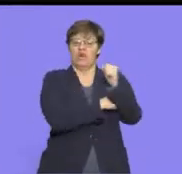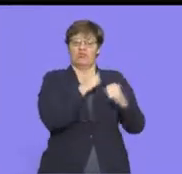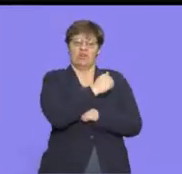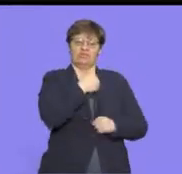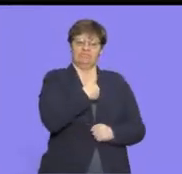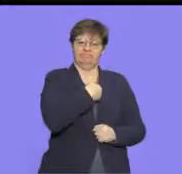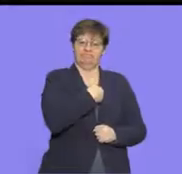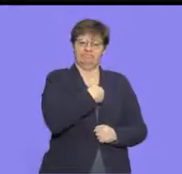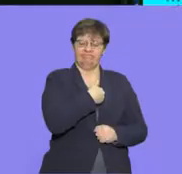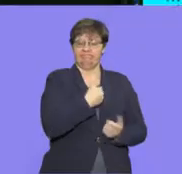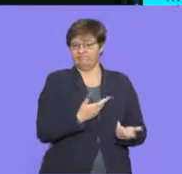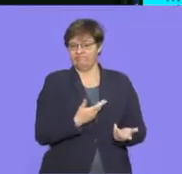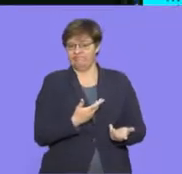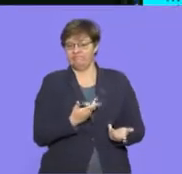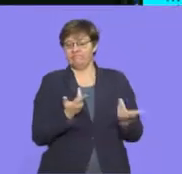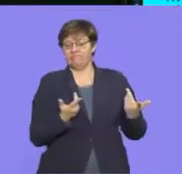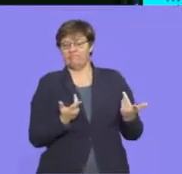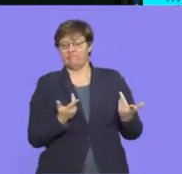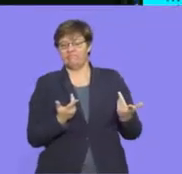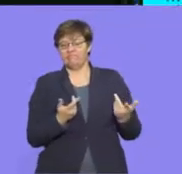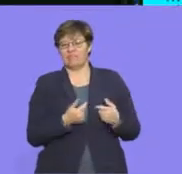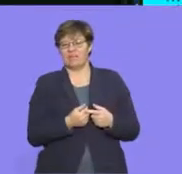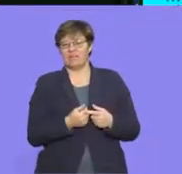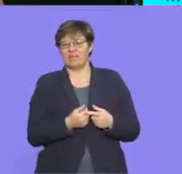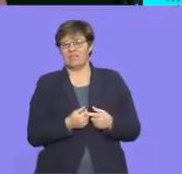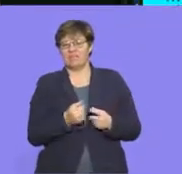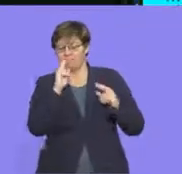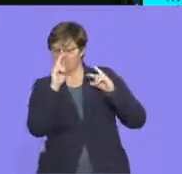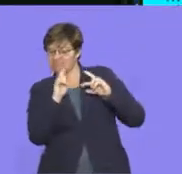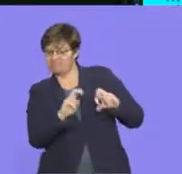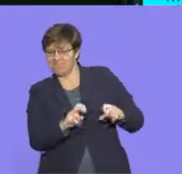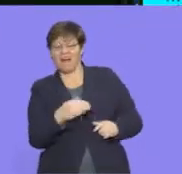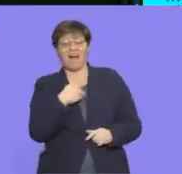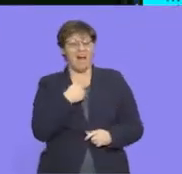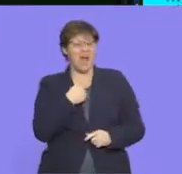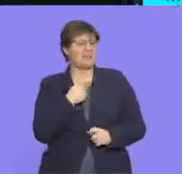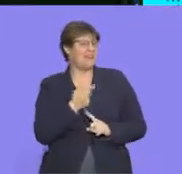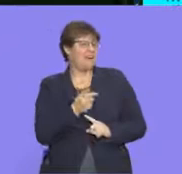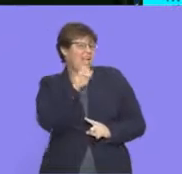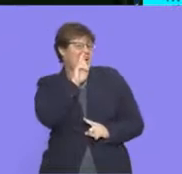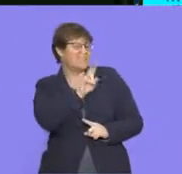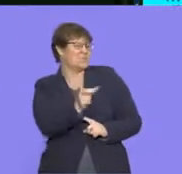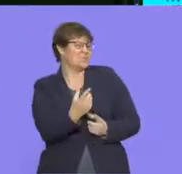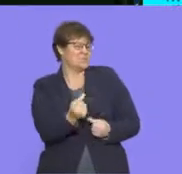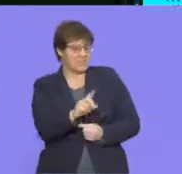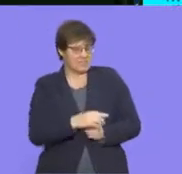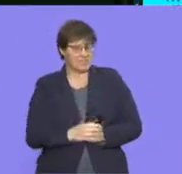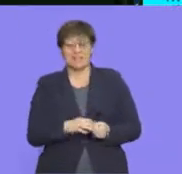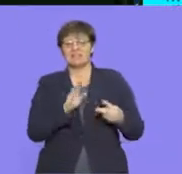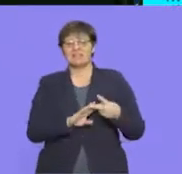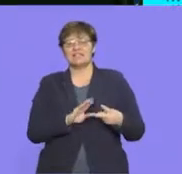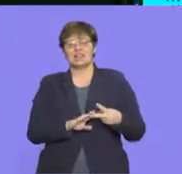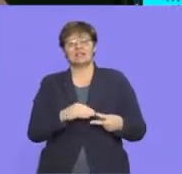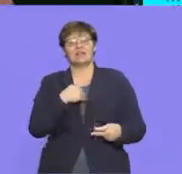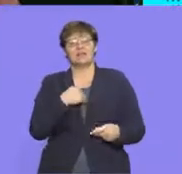at the structure of the heart. And you're going to see there might be a little surprise of what we're going to do when we get to the heart. And the second thing we're going